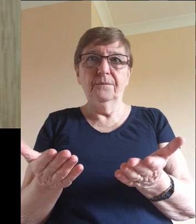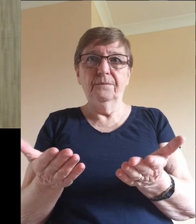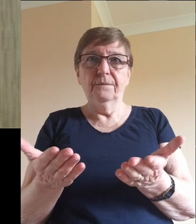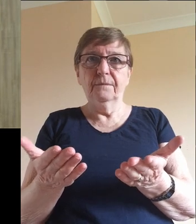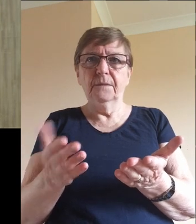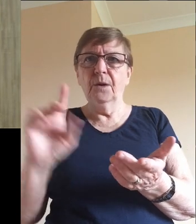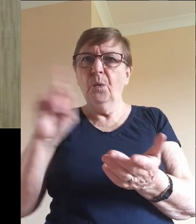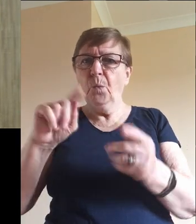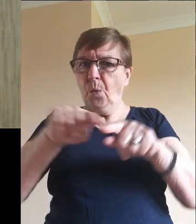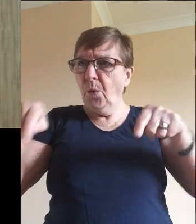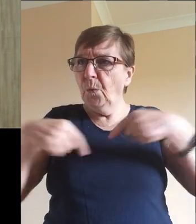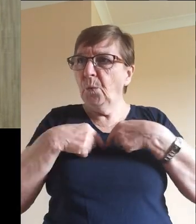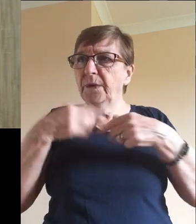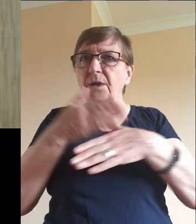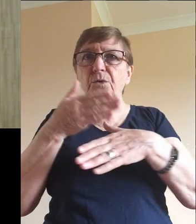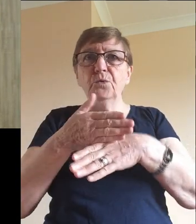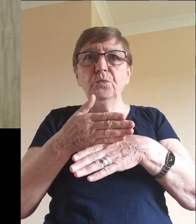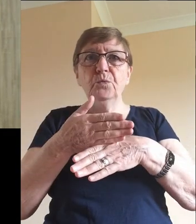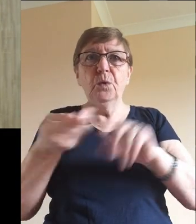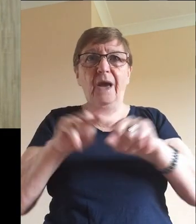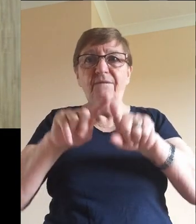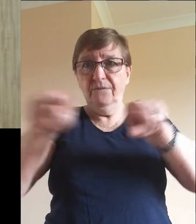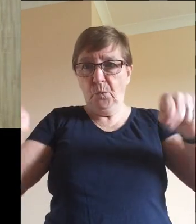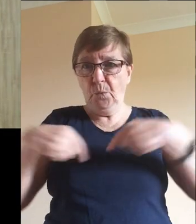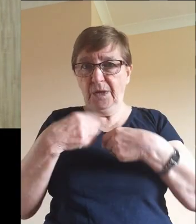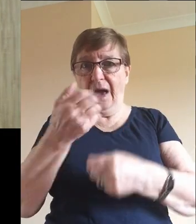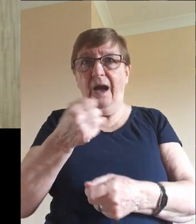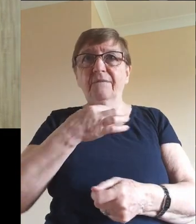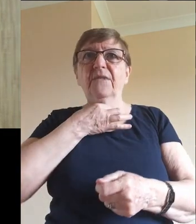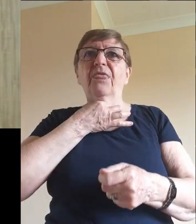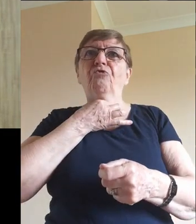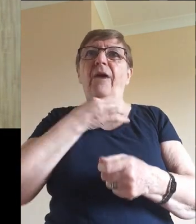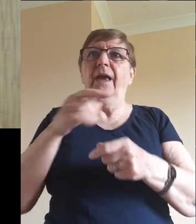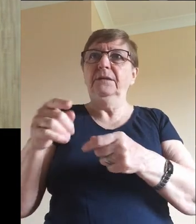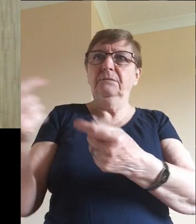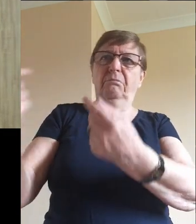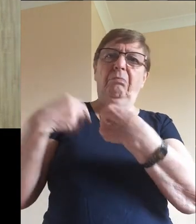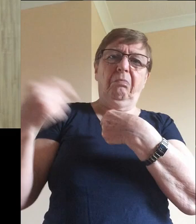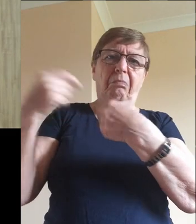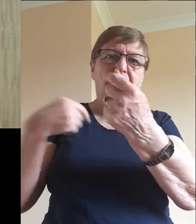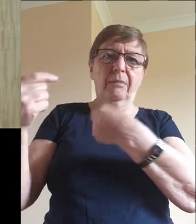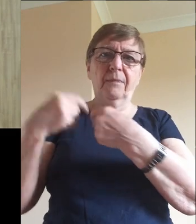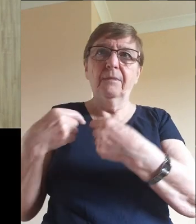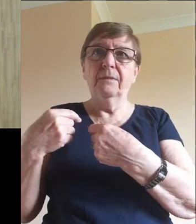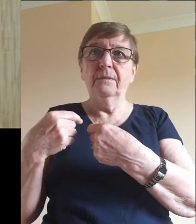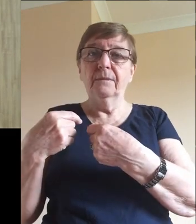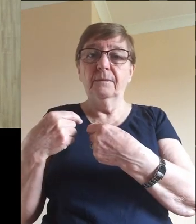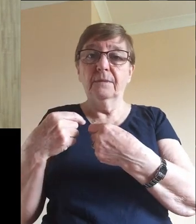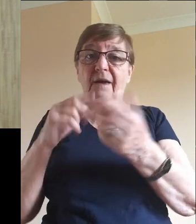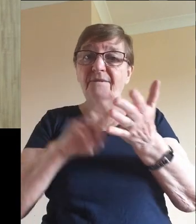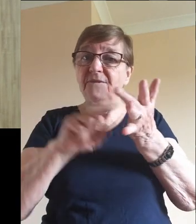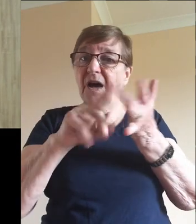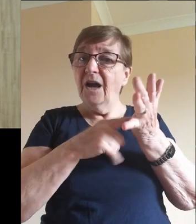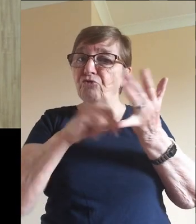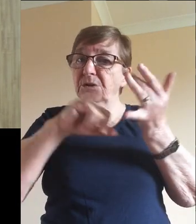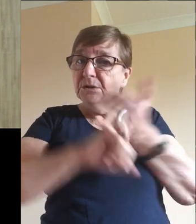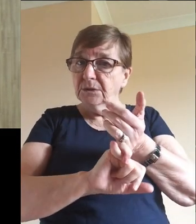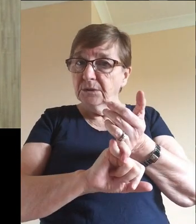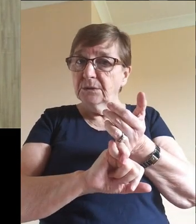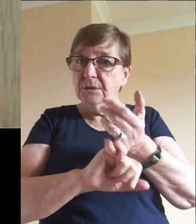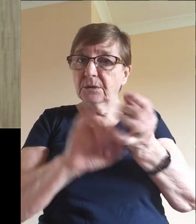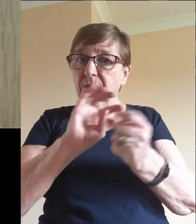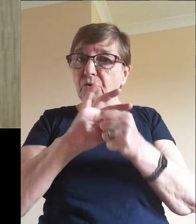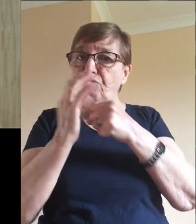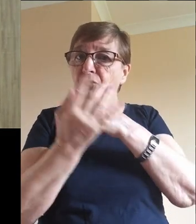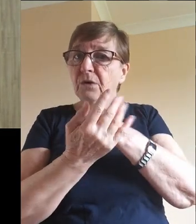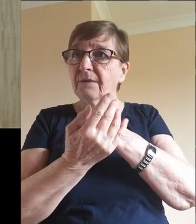Now, what do we do when we come under threat? Of course, the virus has produced one kind of threat, but I mean